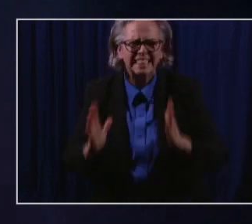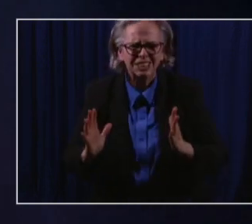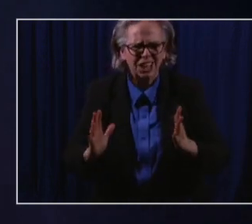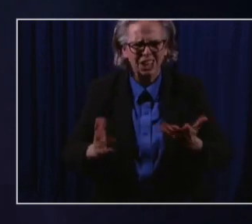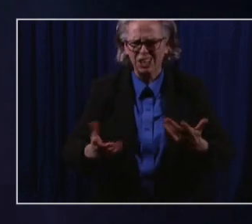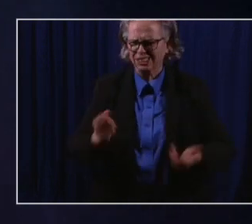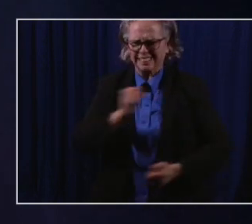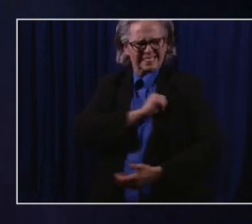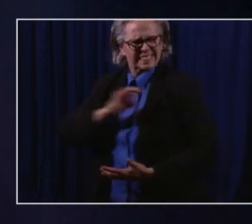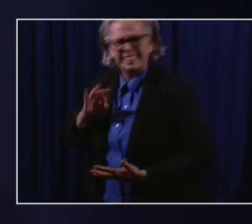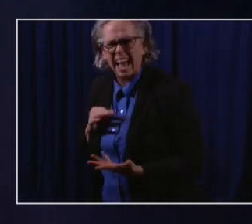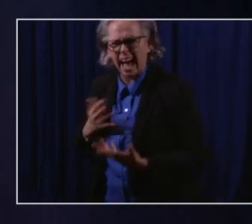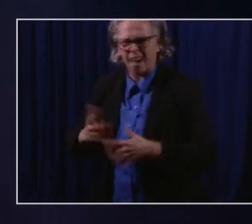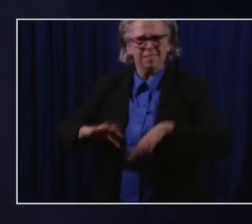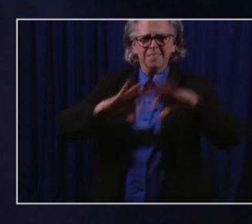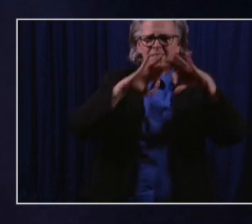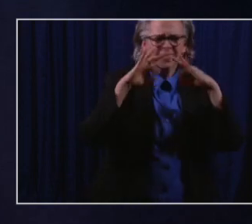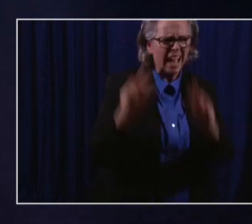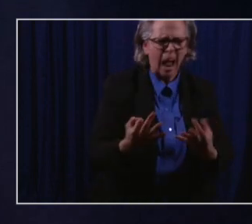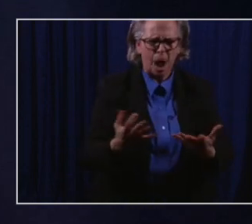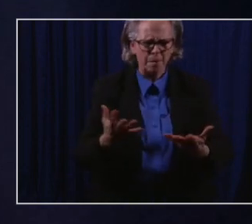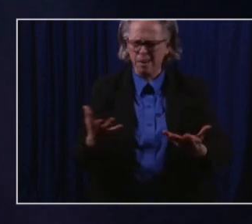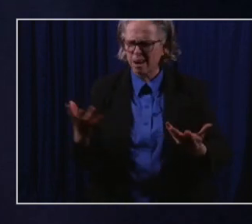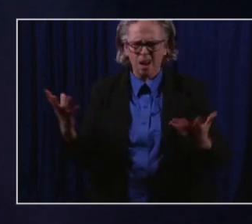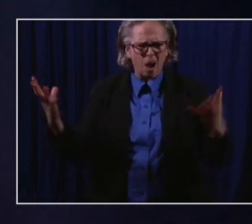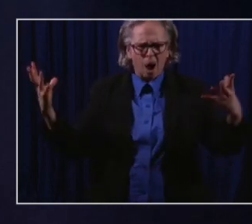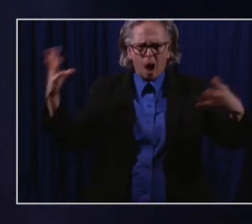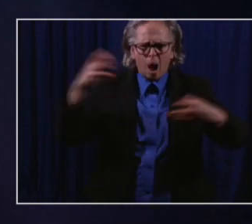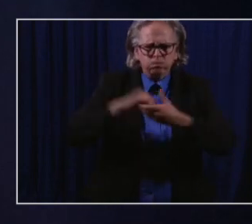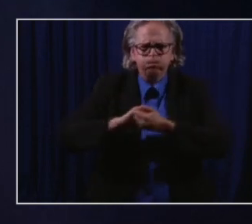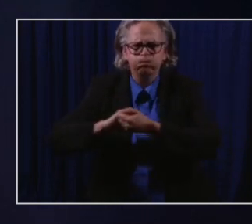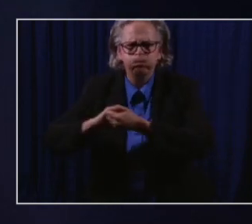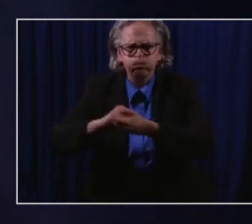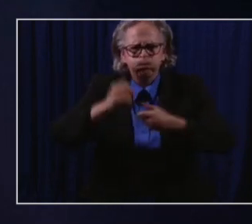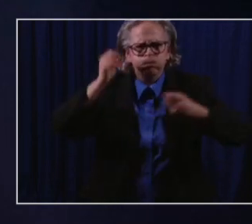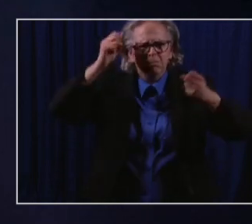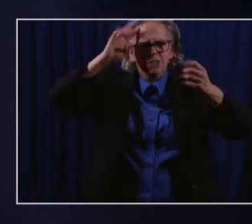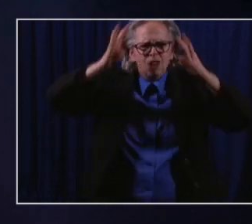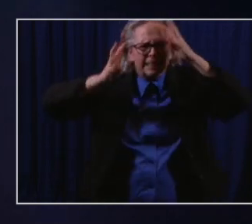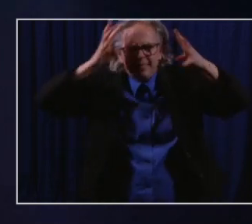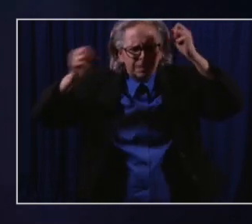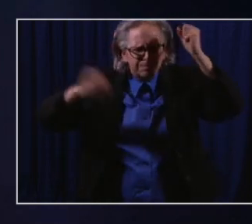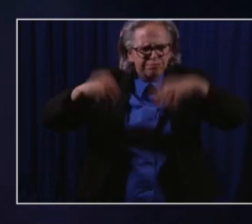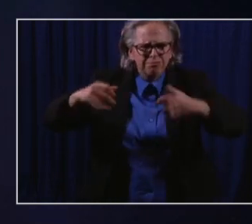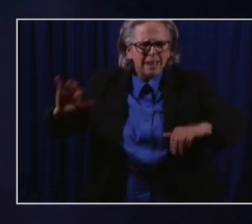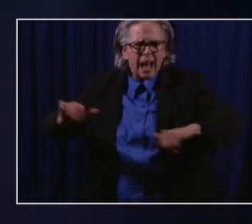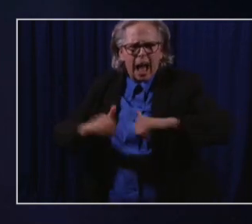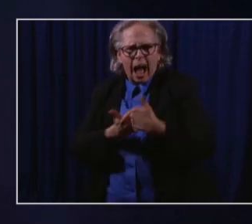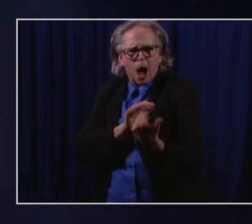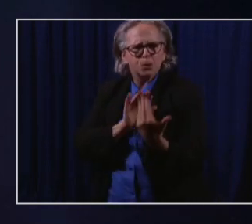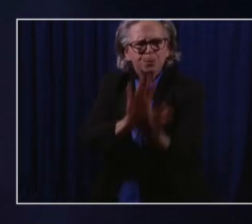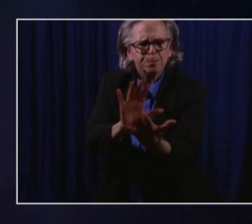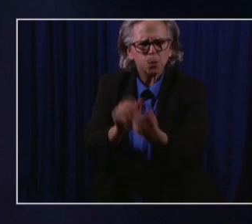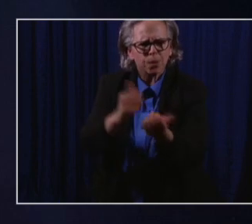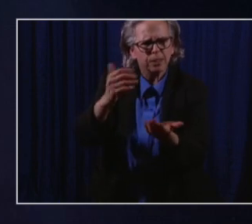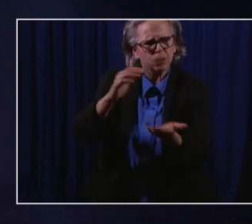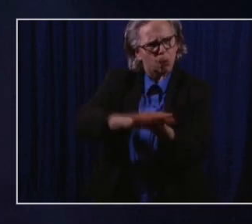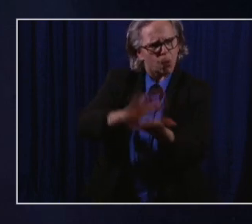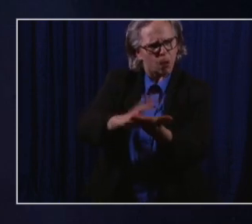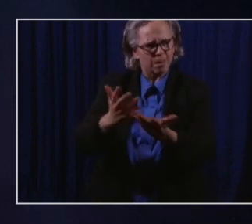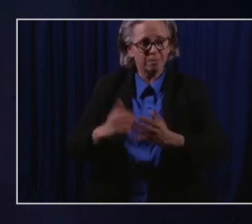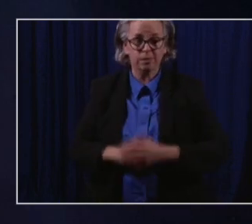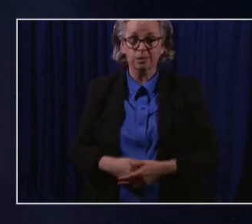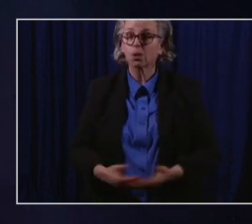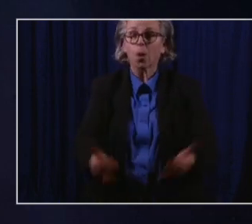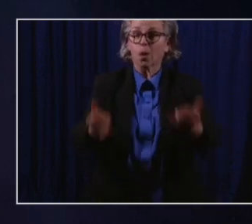So this year we have a schedule that's been updated that allows us to have more time with our